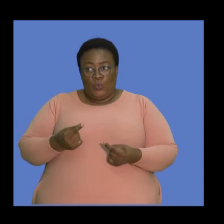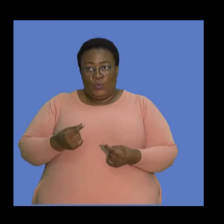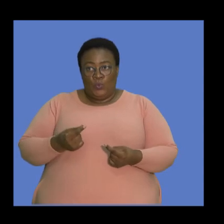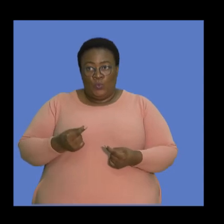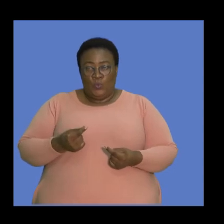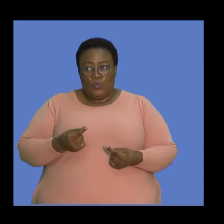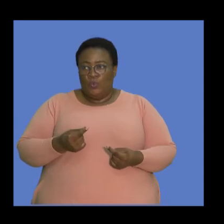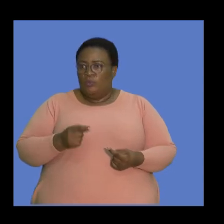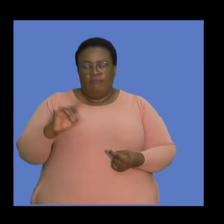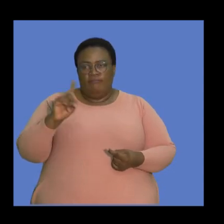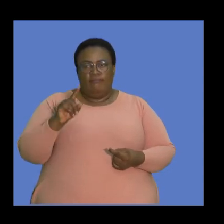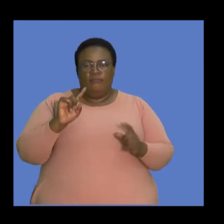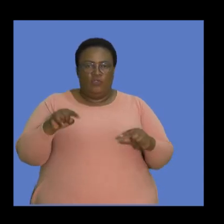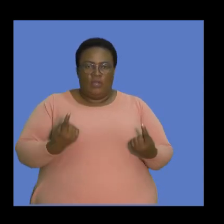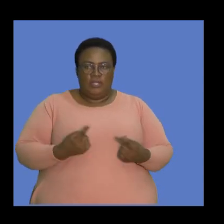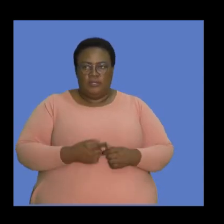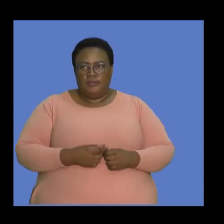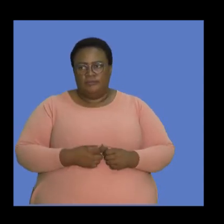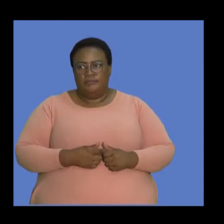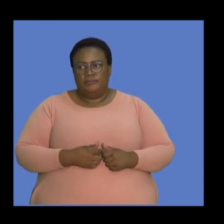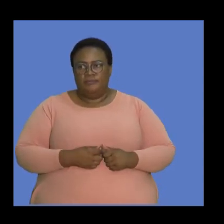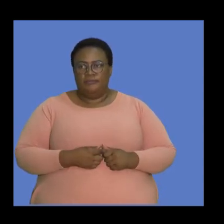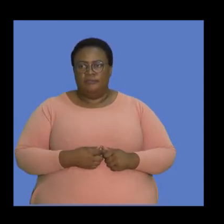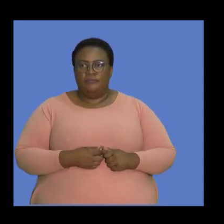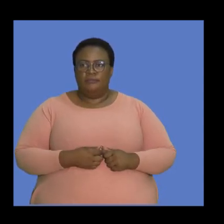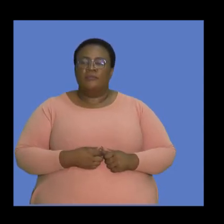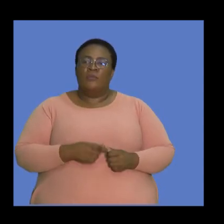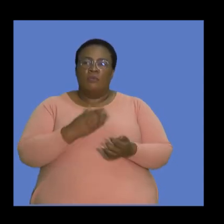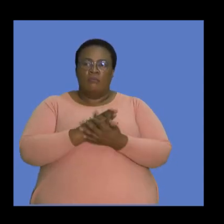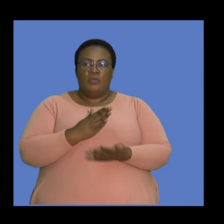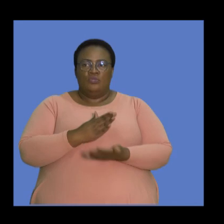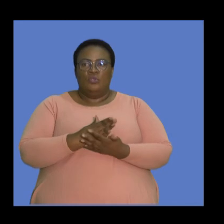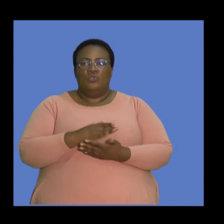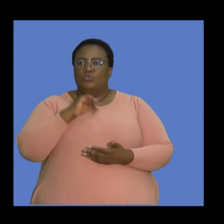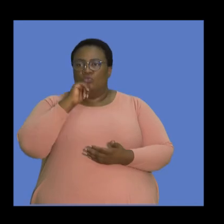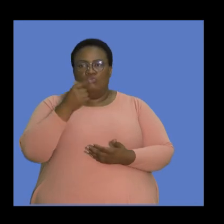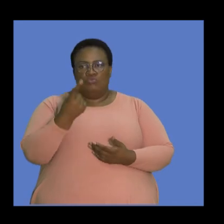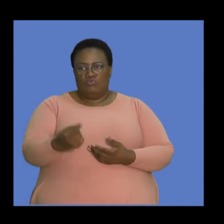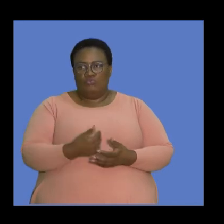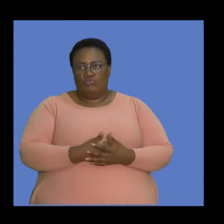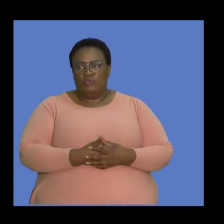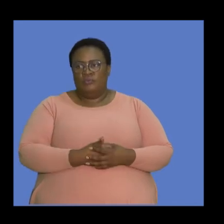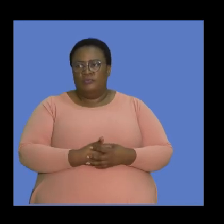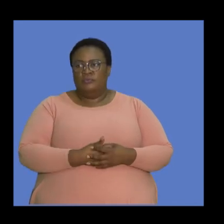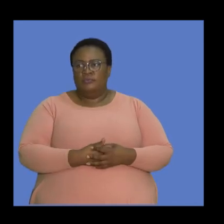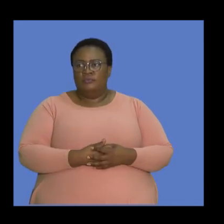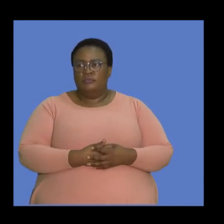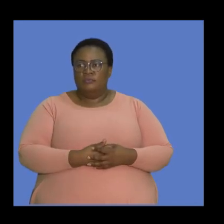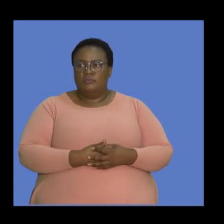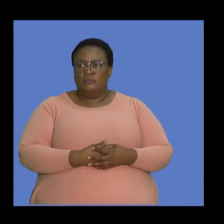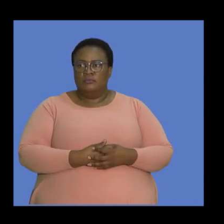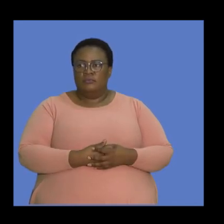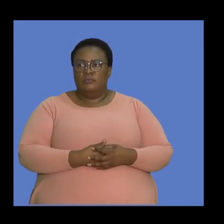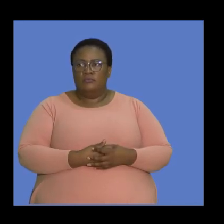that you must open 5 brackets if we're to look at this from an algebra perspective. So make sure that you don't do that